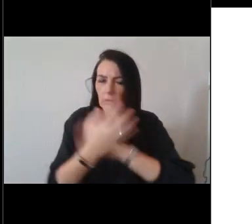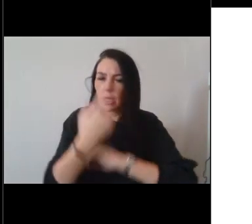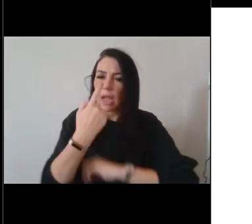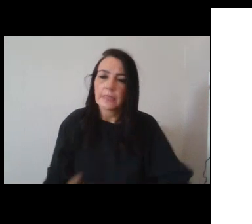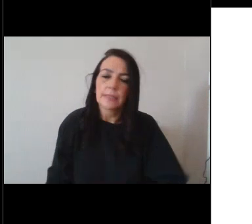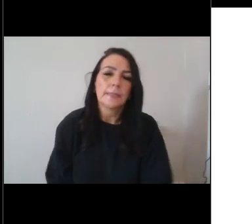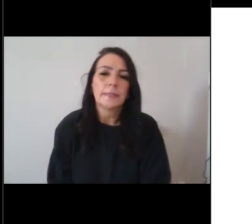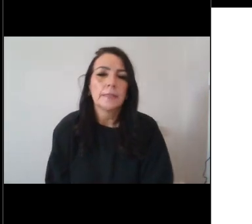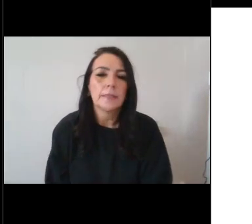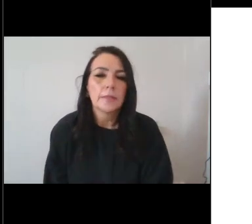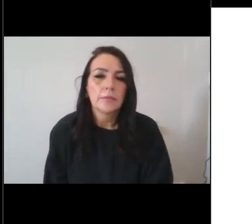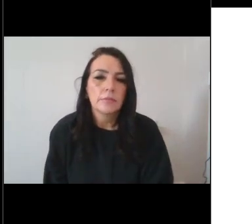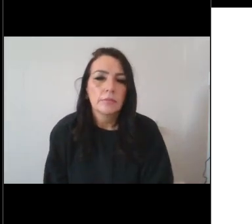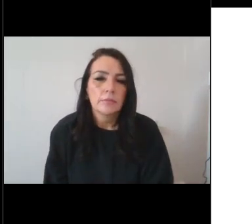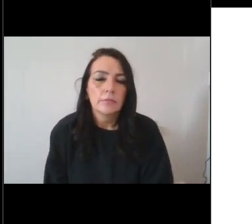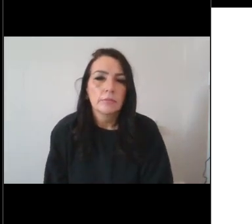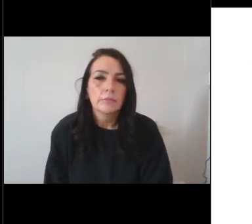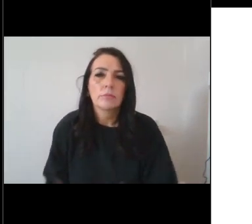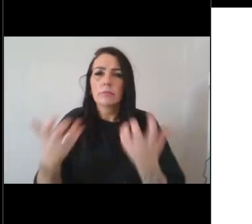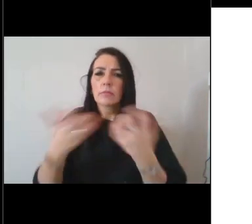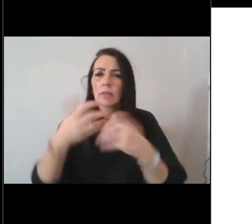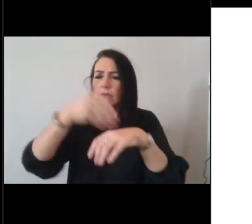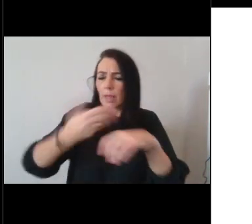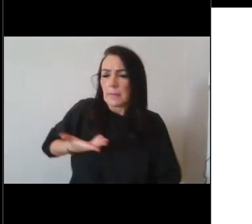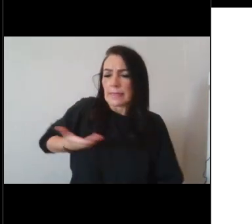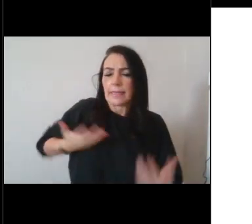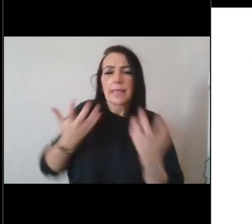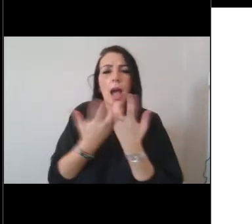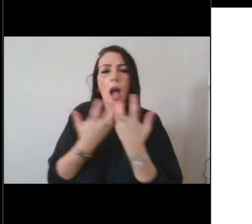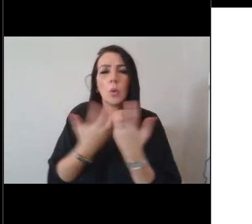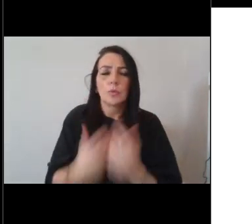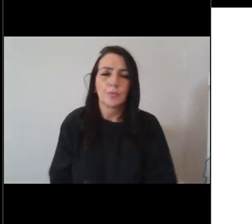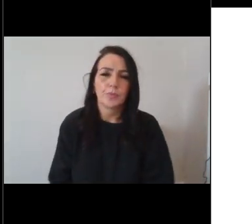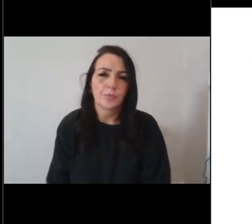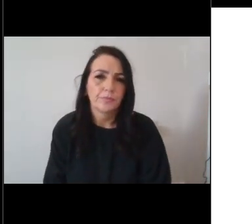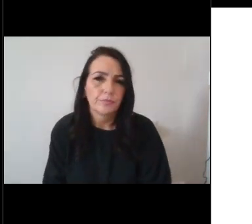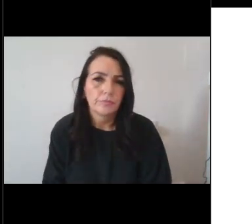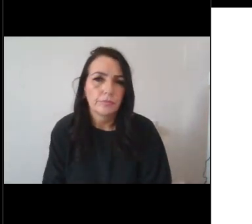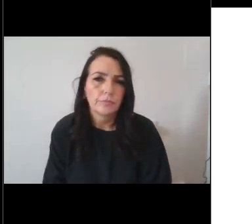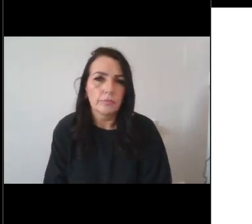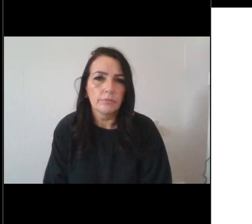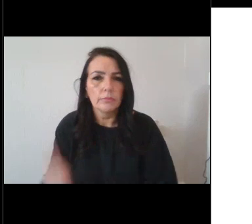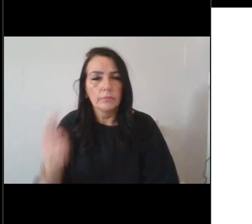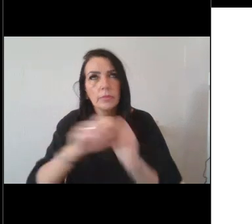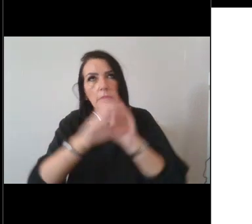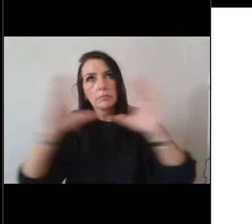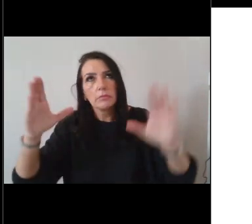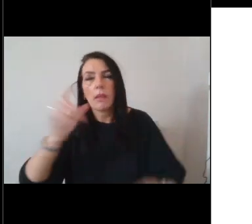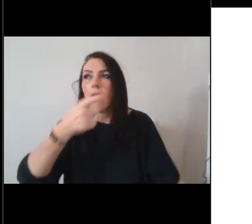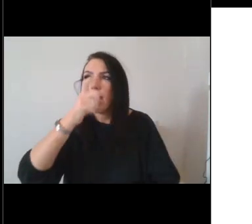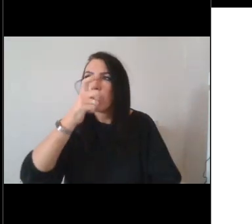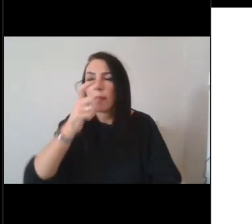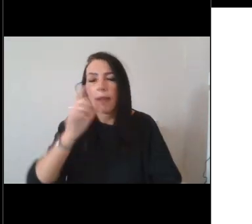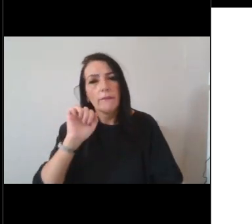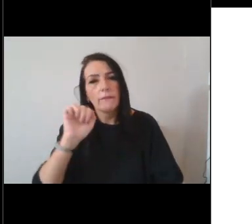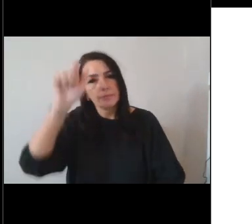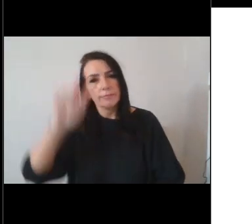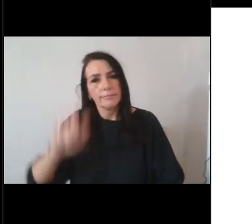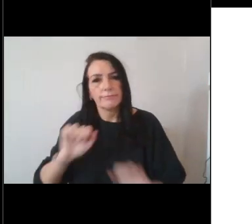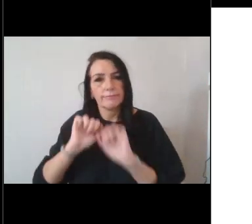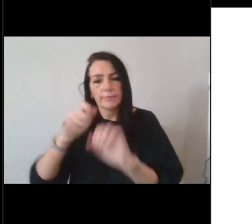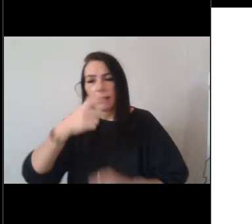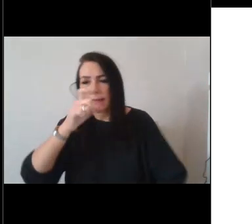So how does this impact business? Well, here's an example. Imagine a cafe owner. How will climate change impact their